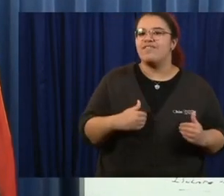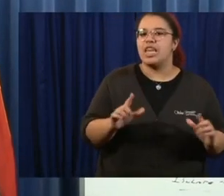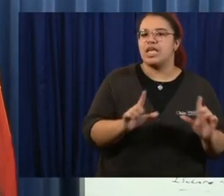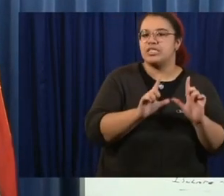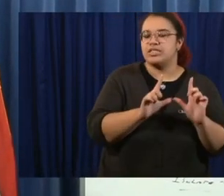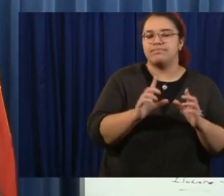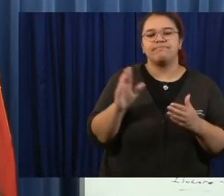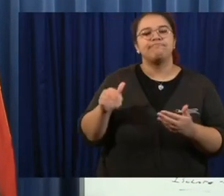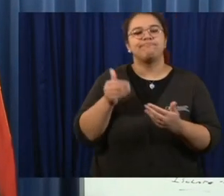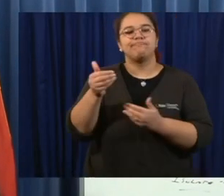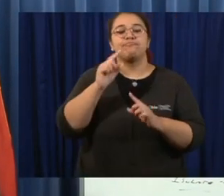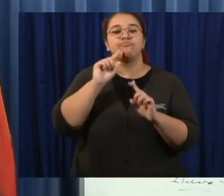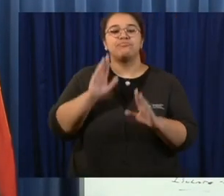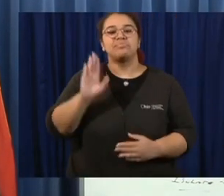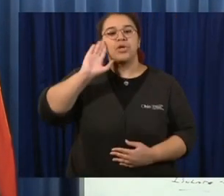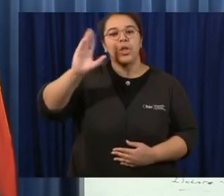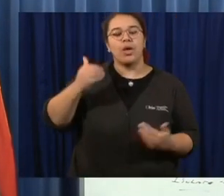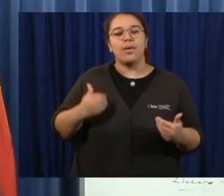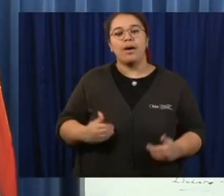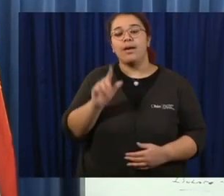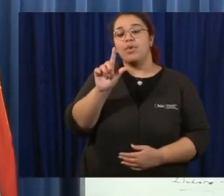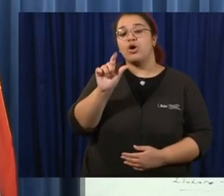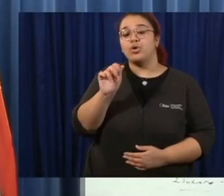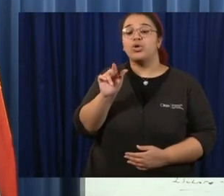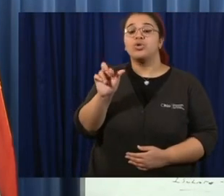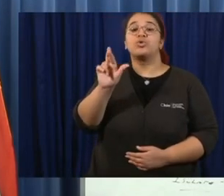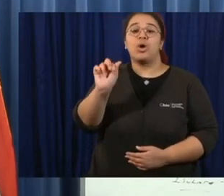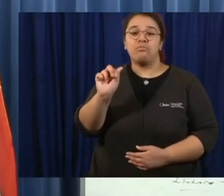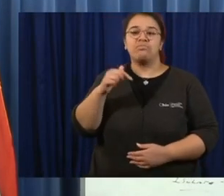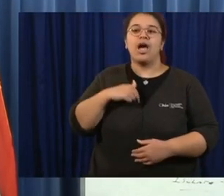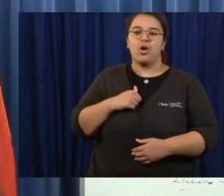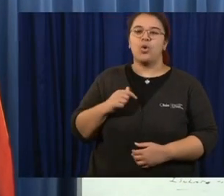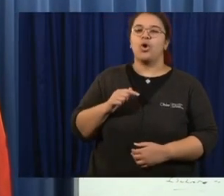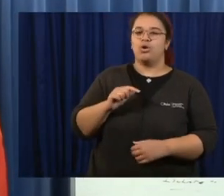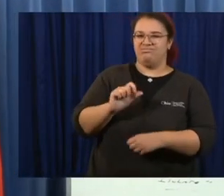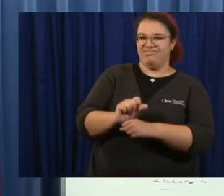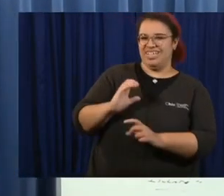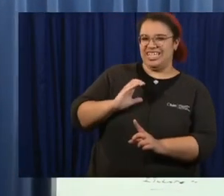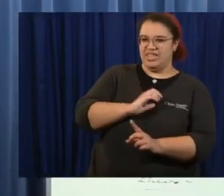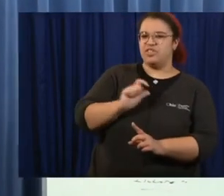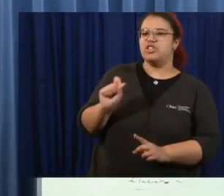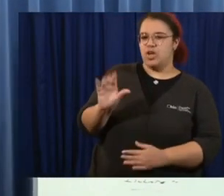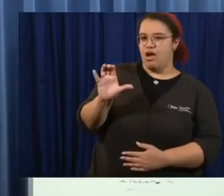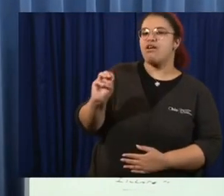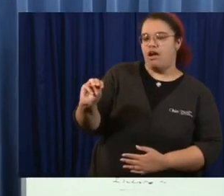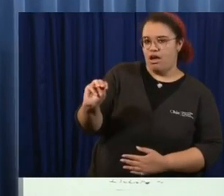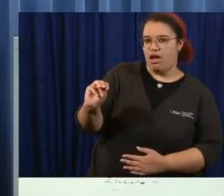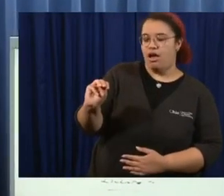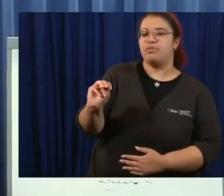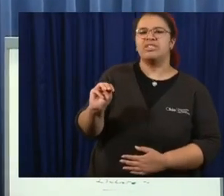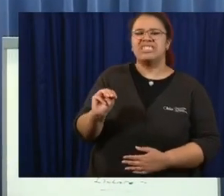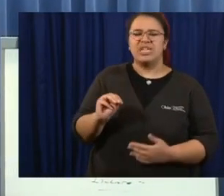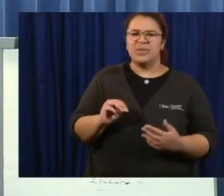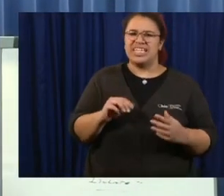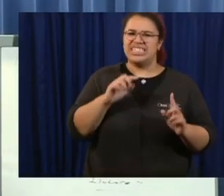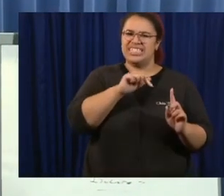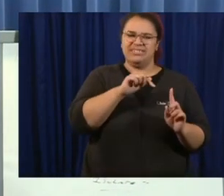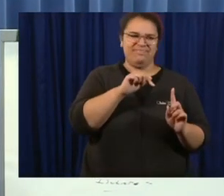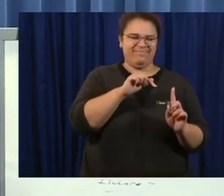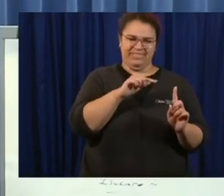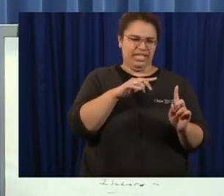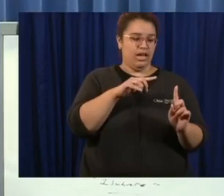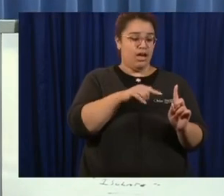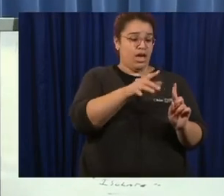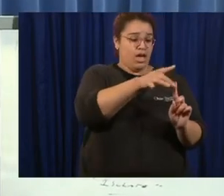Hi, this is Laura Hancock from Cleveland.com. Just a couple questions about this contact tracing big effort that you guys are